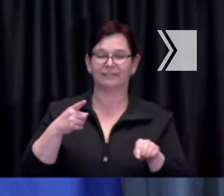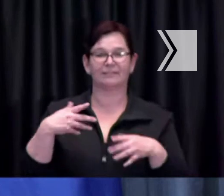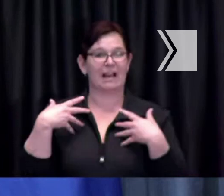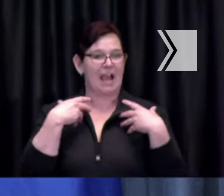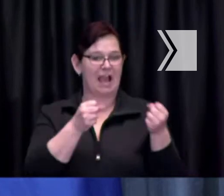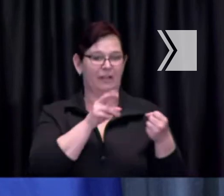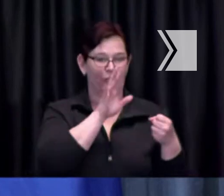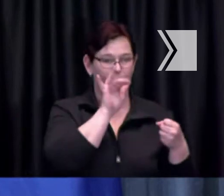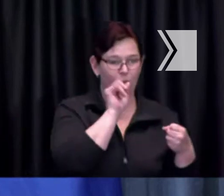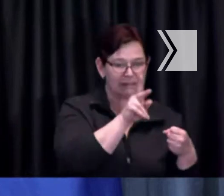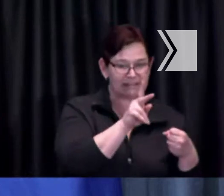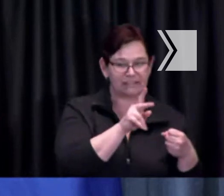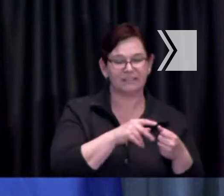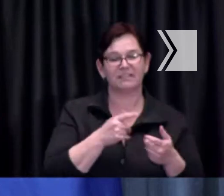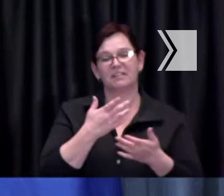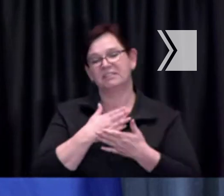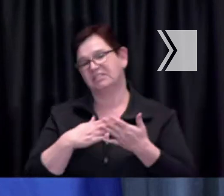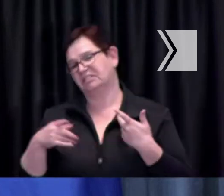pretty unlikely to happen.